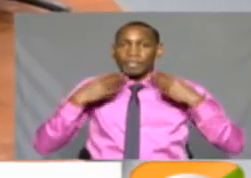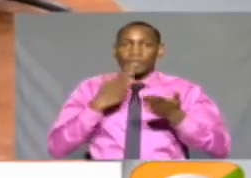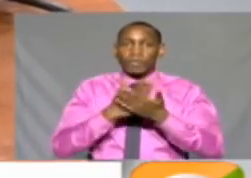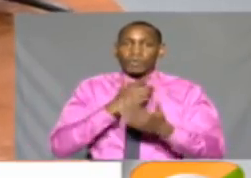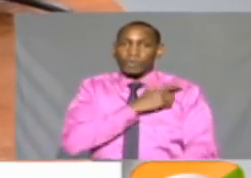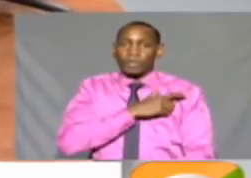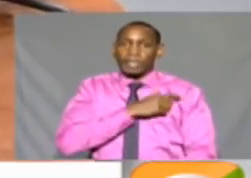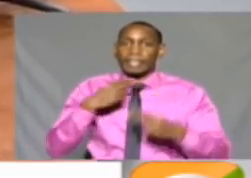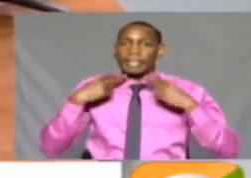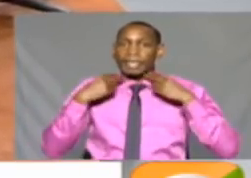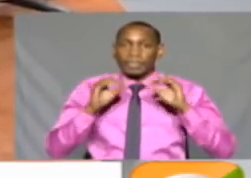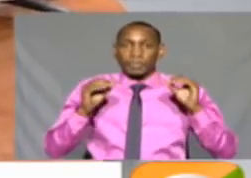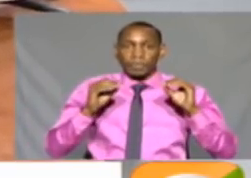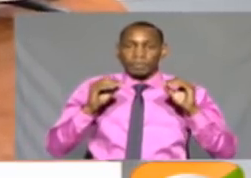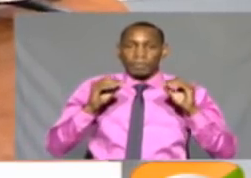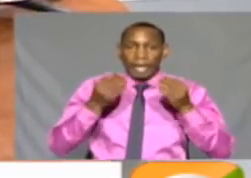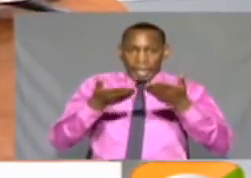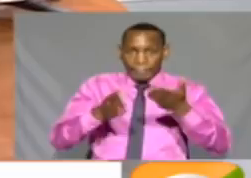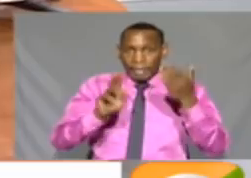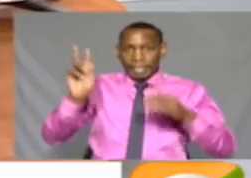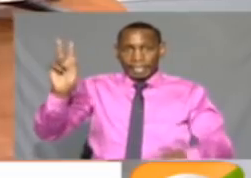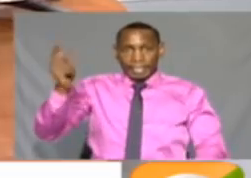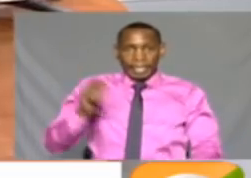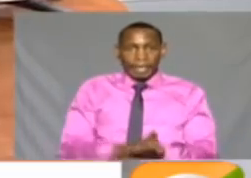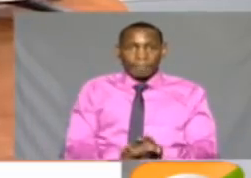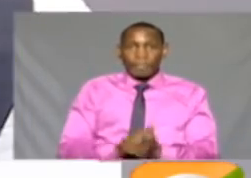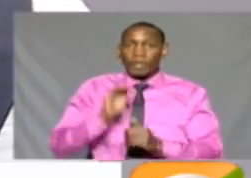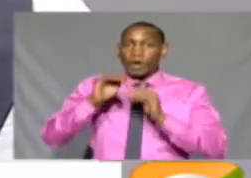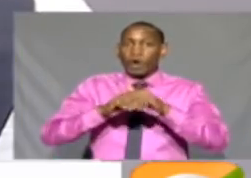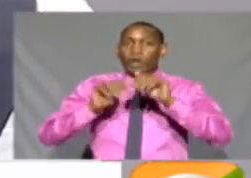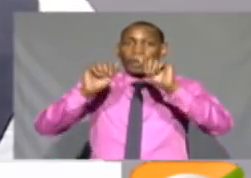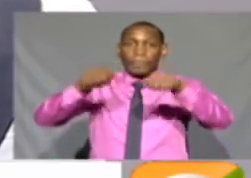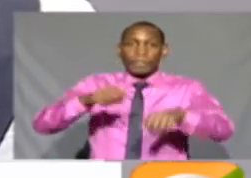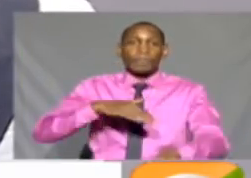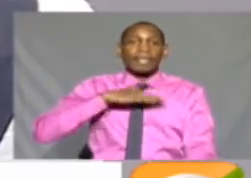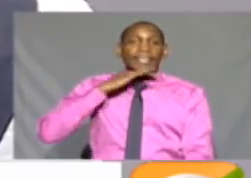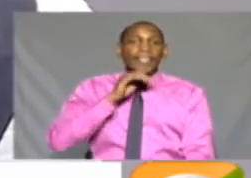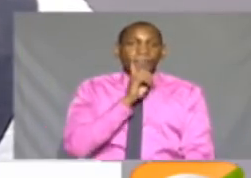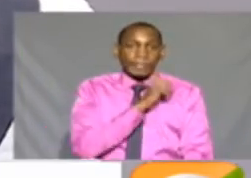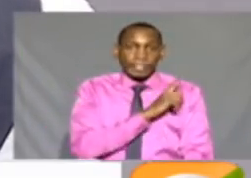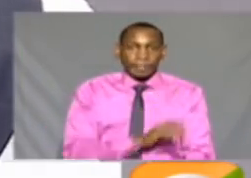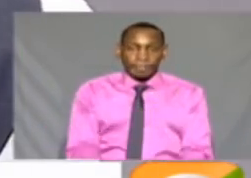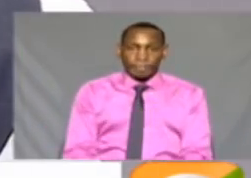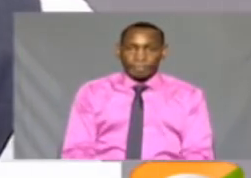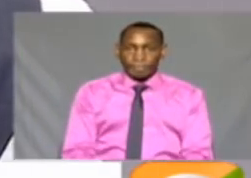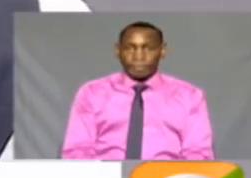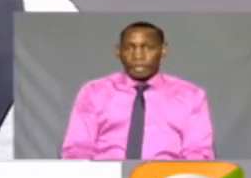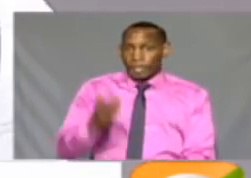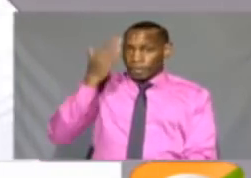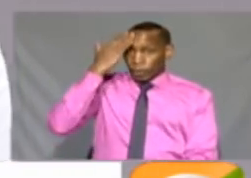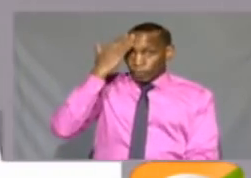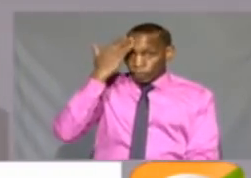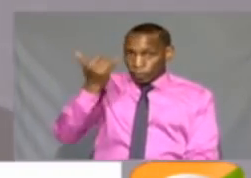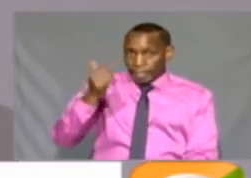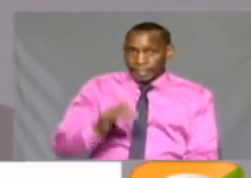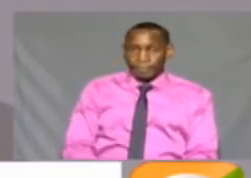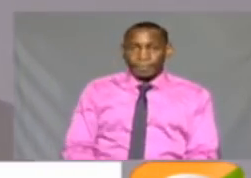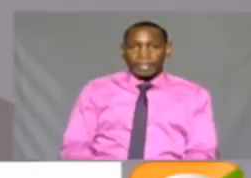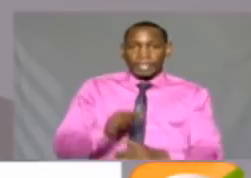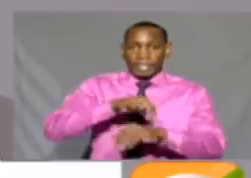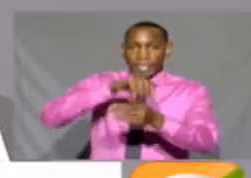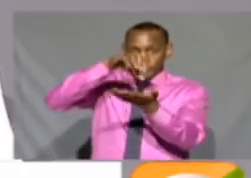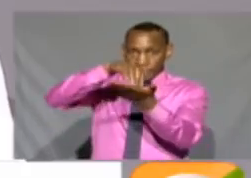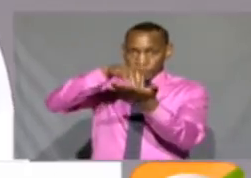gotten stuck in a cave in Kenya. They'll all be dead. Because when something like